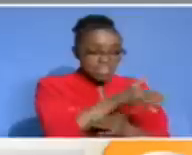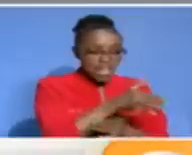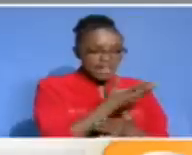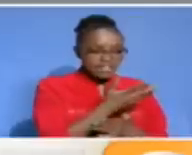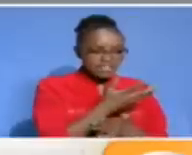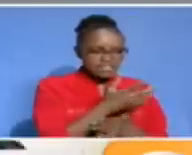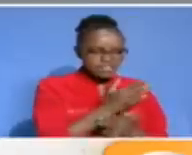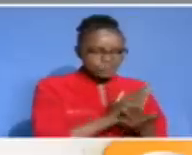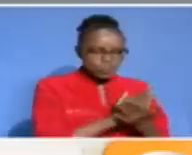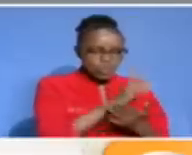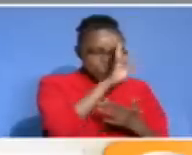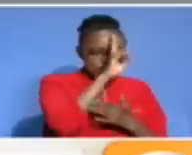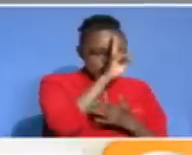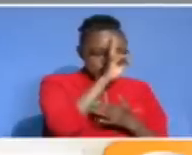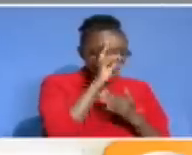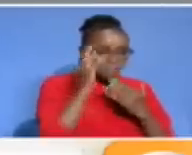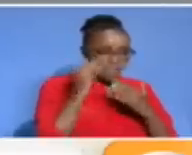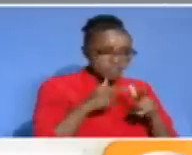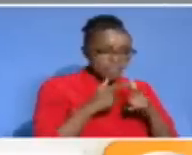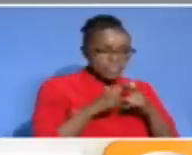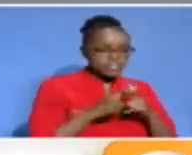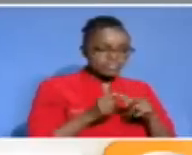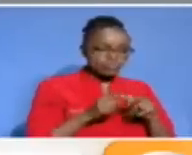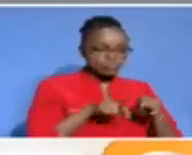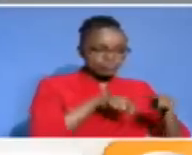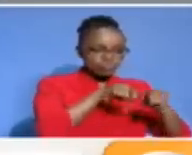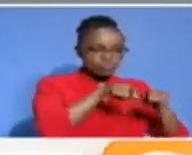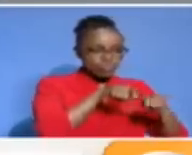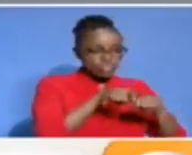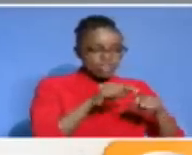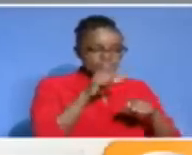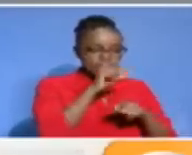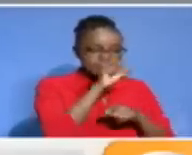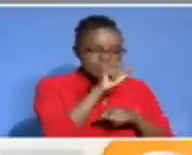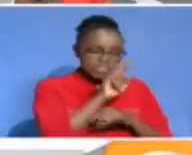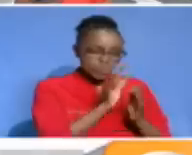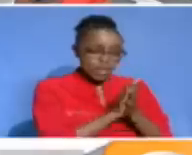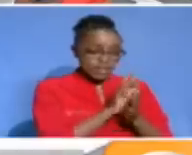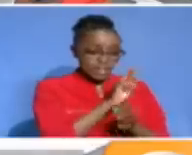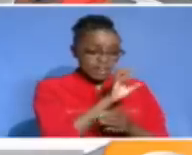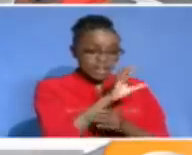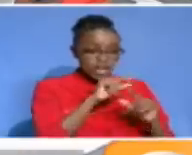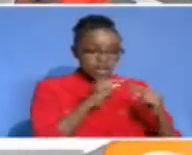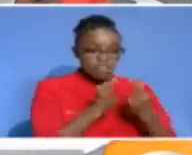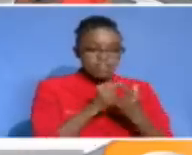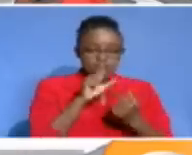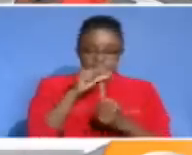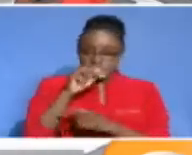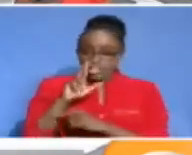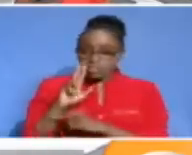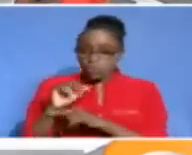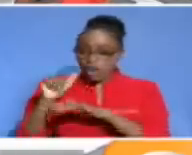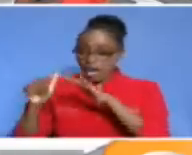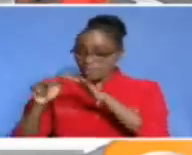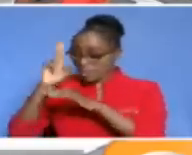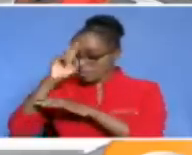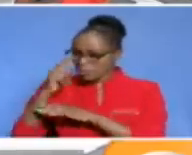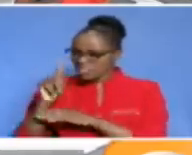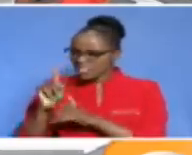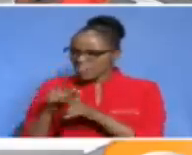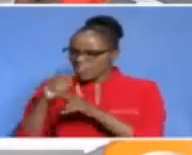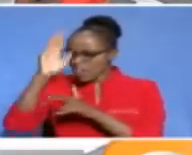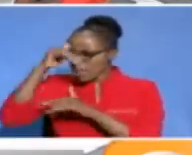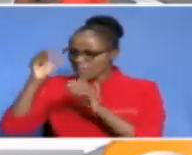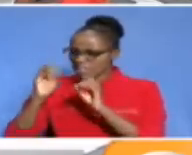space to the police to run and manage this, the GSU and the Reke group. And we must remind people that GSU actually falls under police, right? Yes. Not